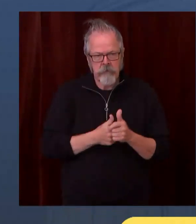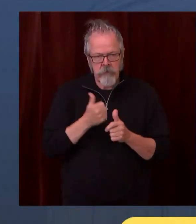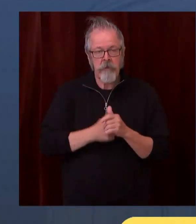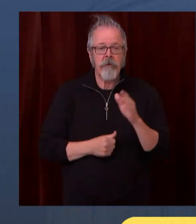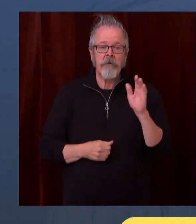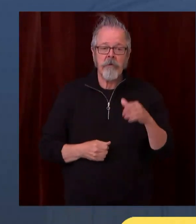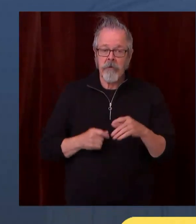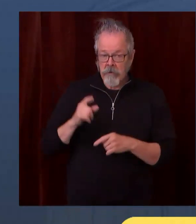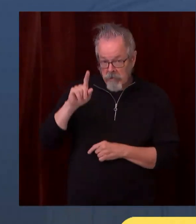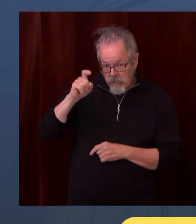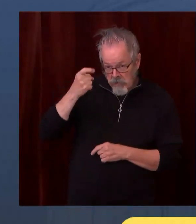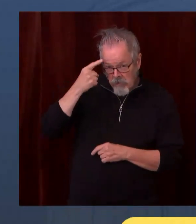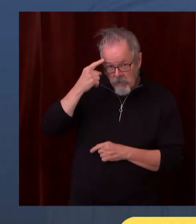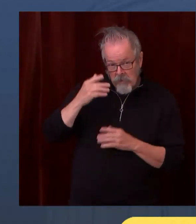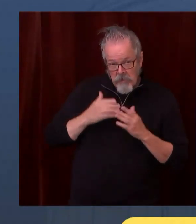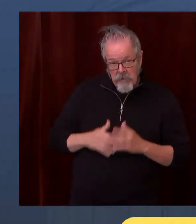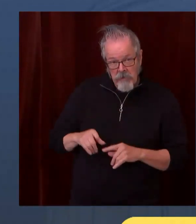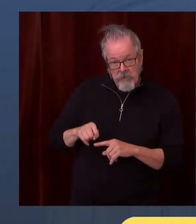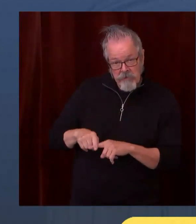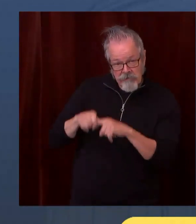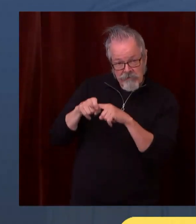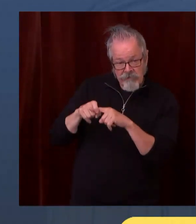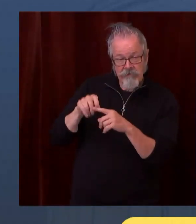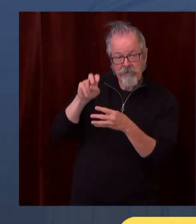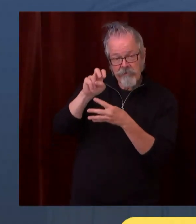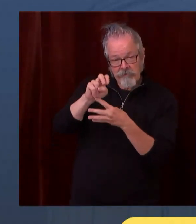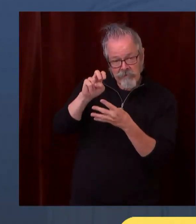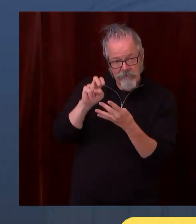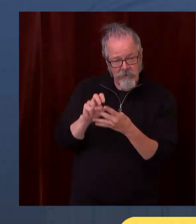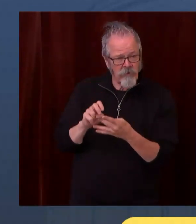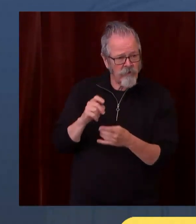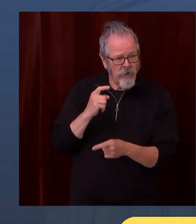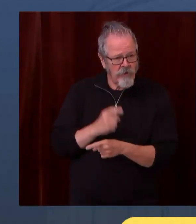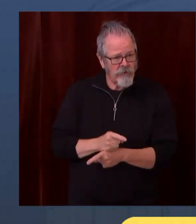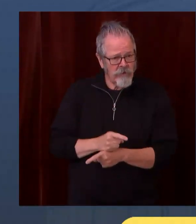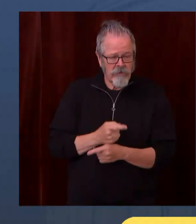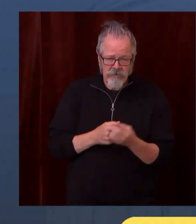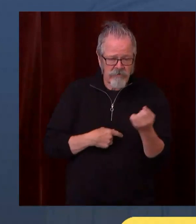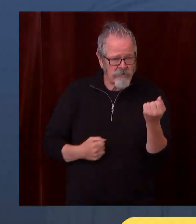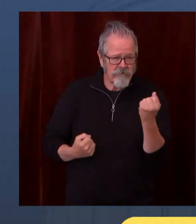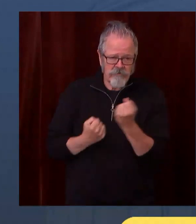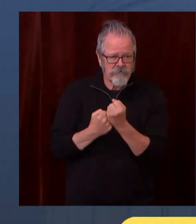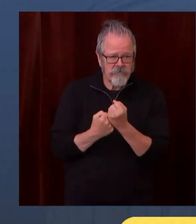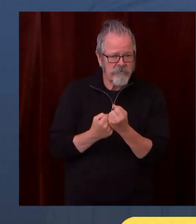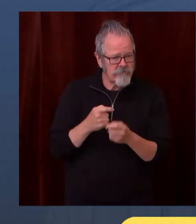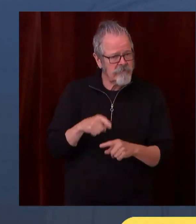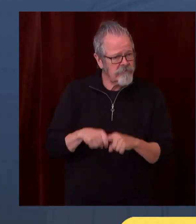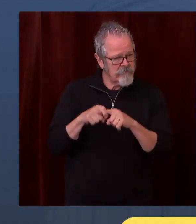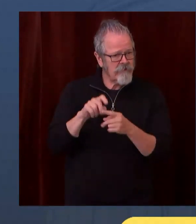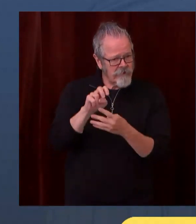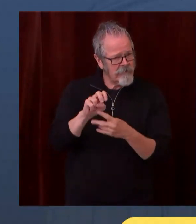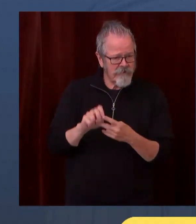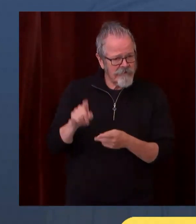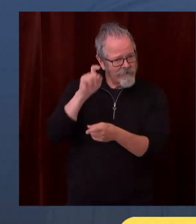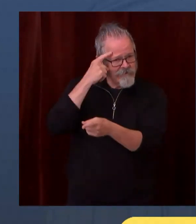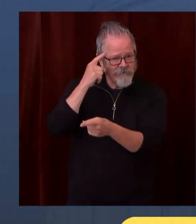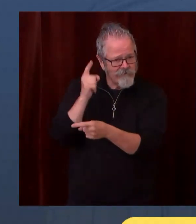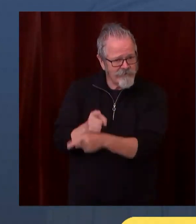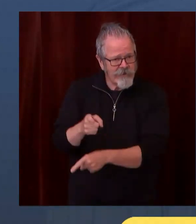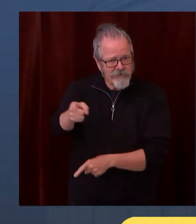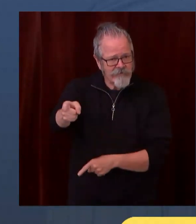phases. So that conversation really is around those activities in a modified phase 1 plan in the Safe